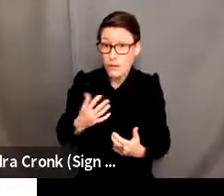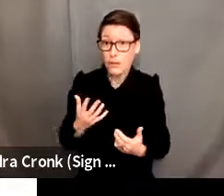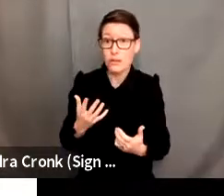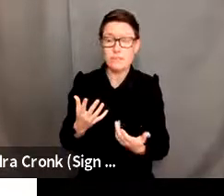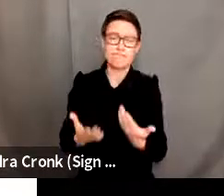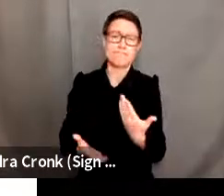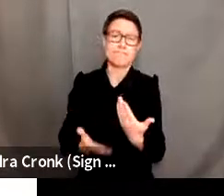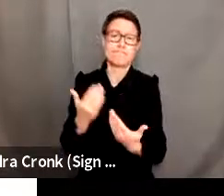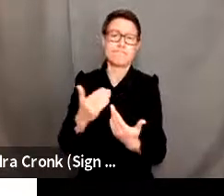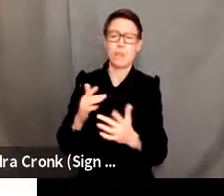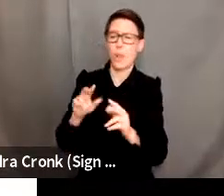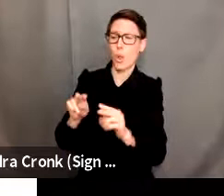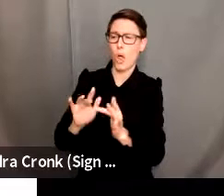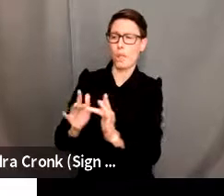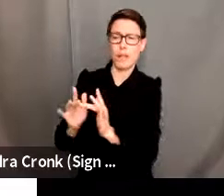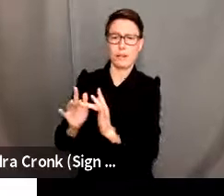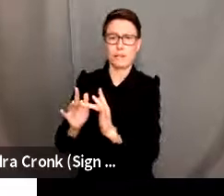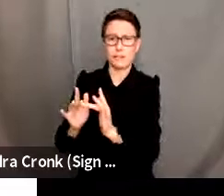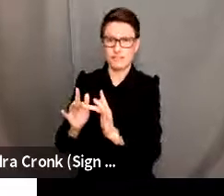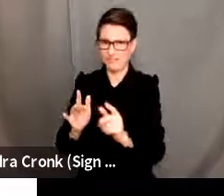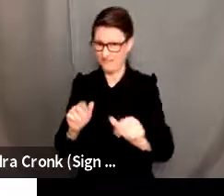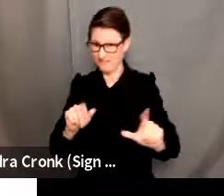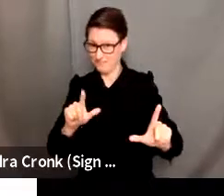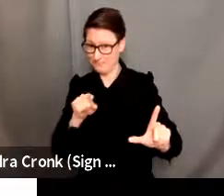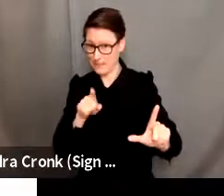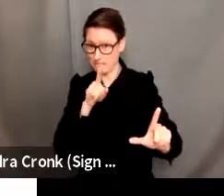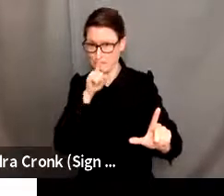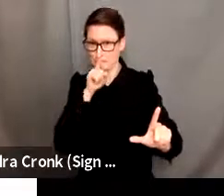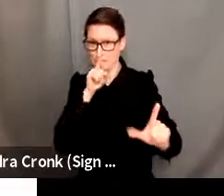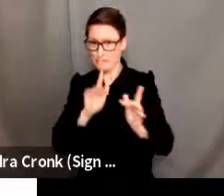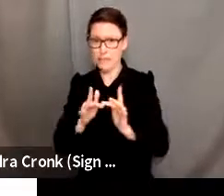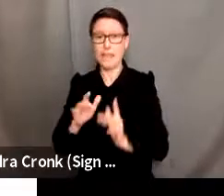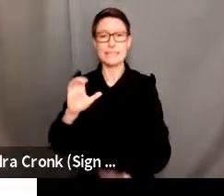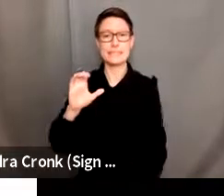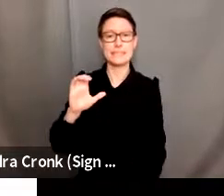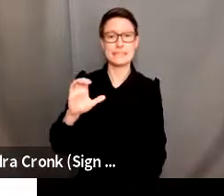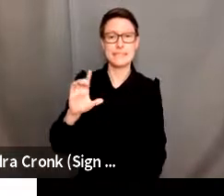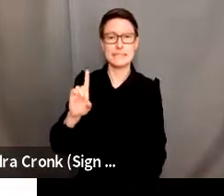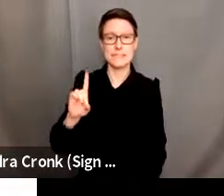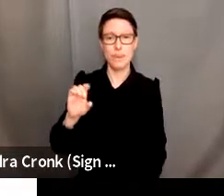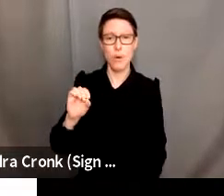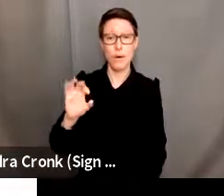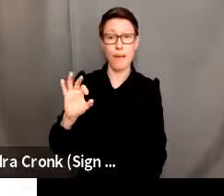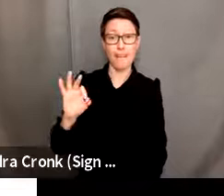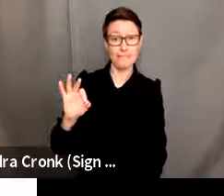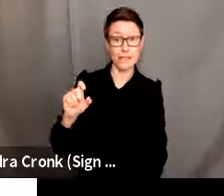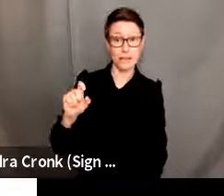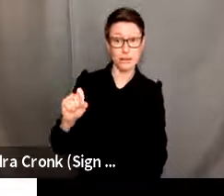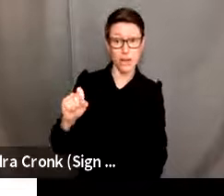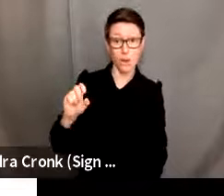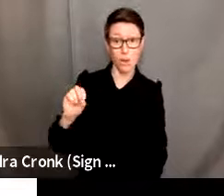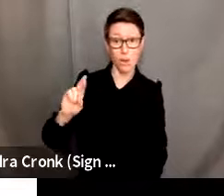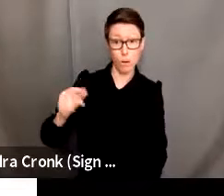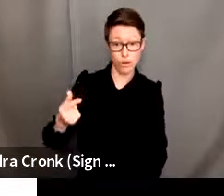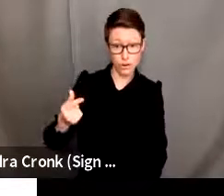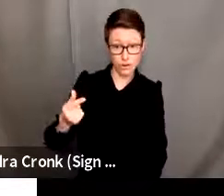go on our website, which is not on the flyer there, but it's ccdof.org. You can also email us